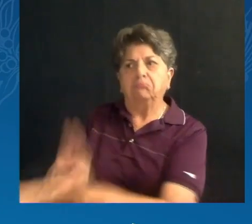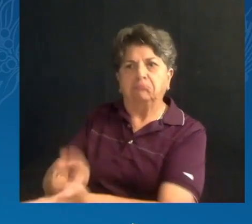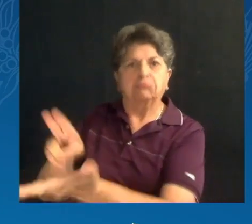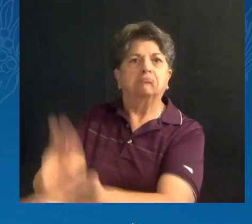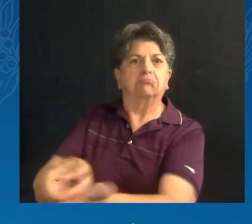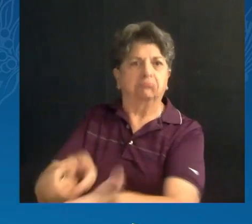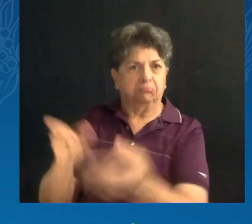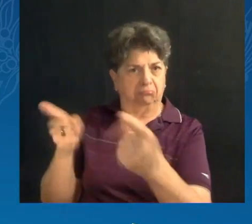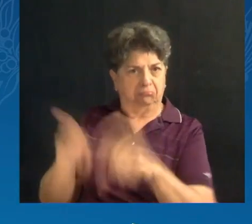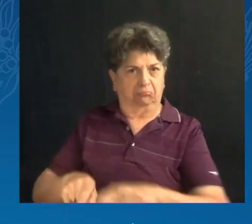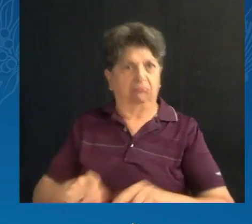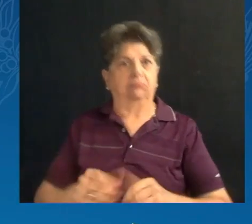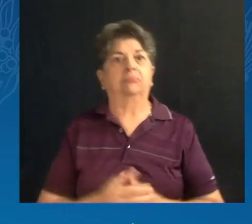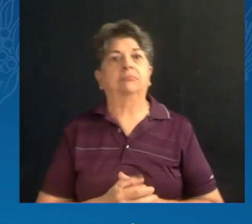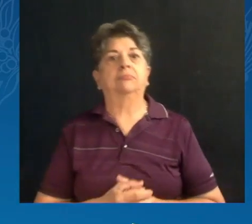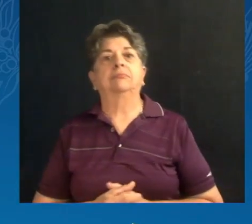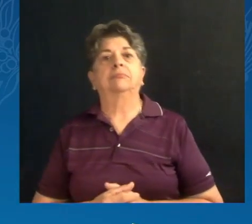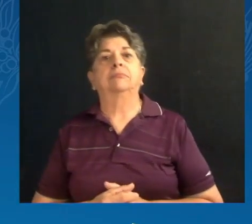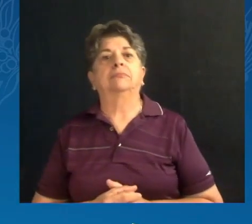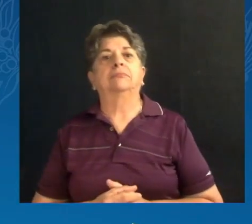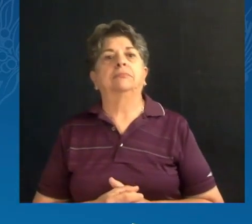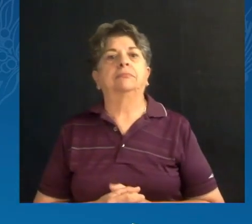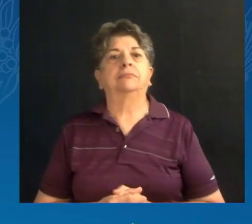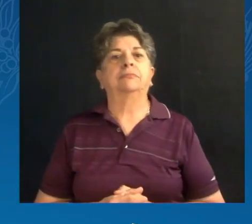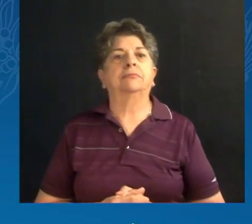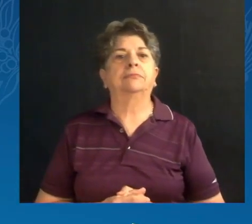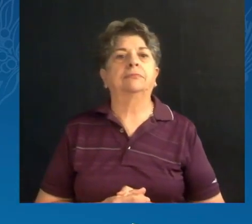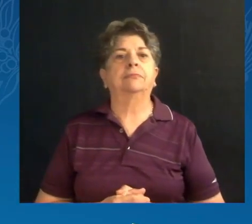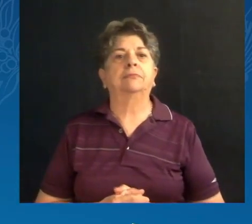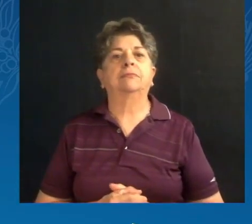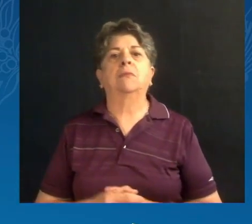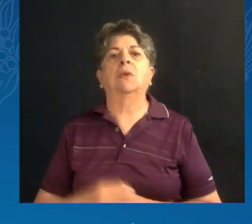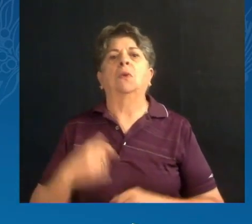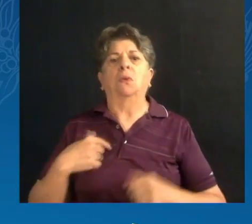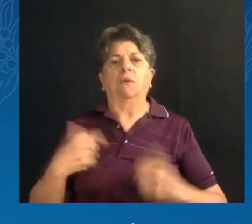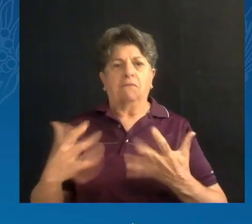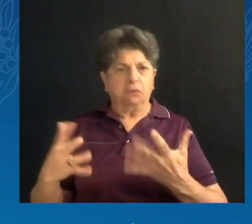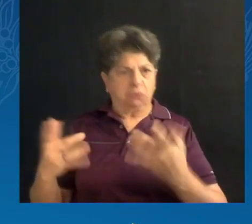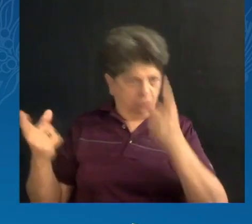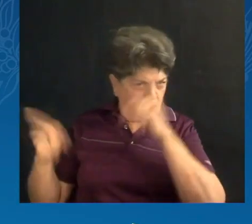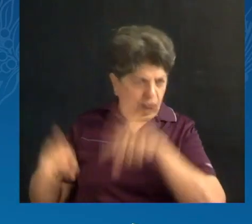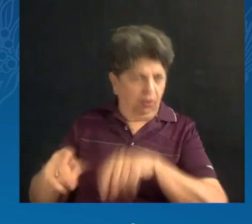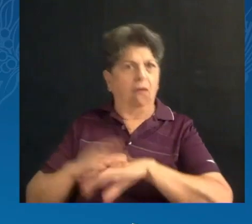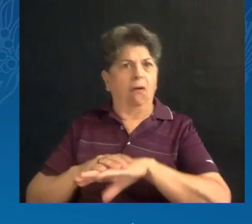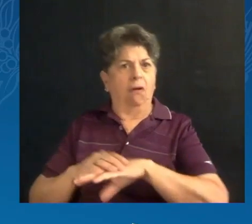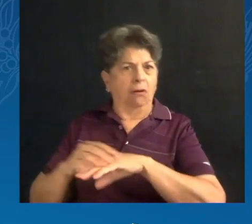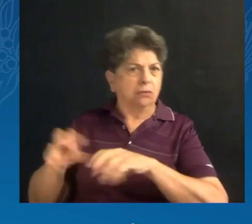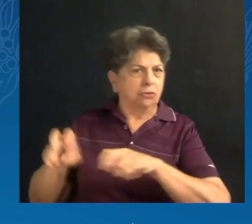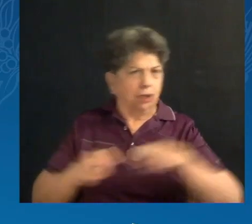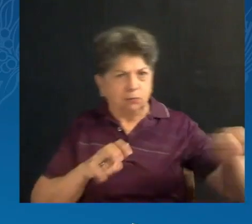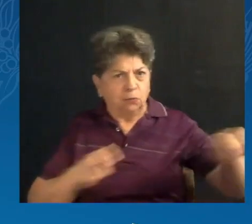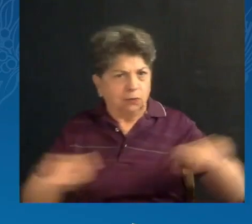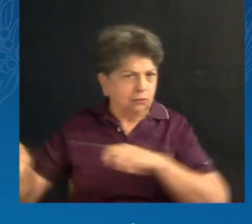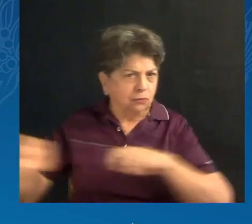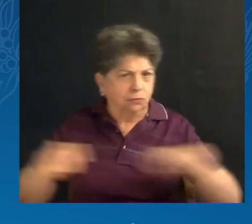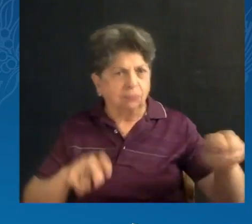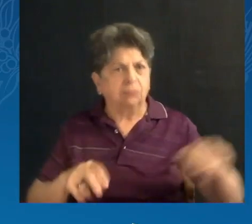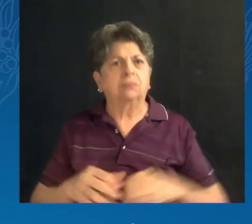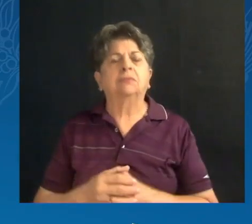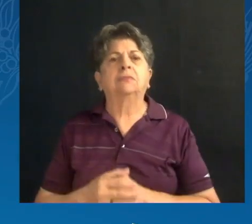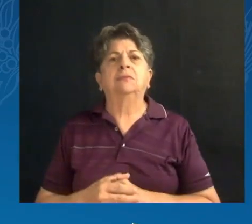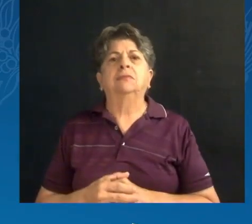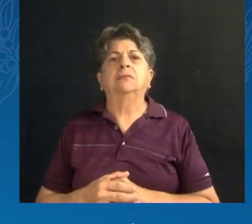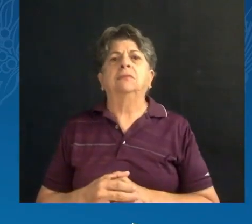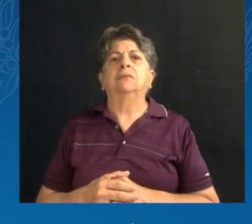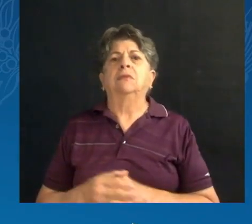I am pleased to be here on my first official visit to the U.S. as the Prime Minister. I have fond memories